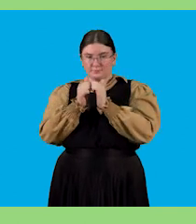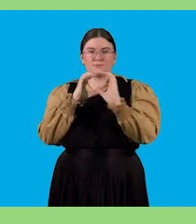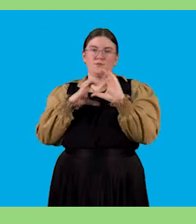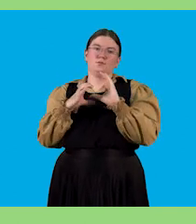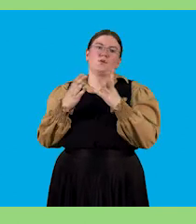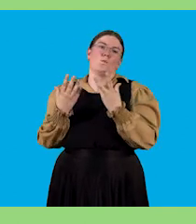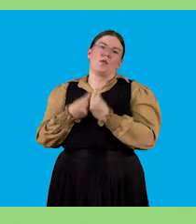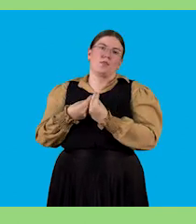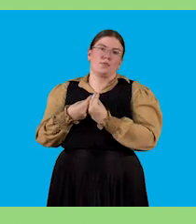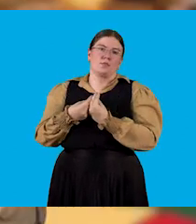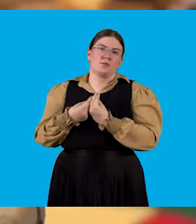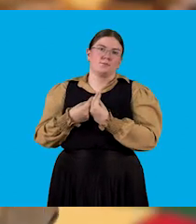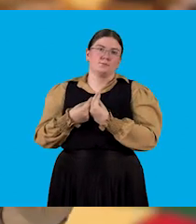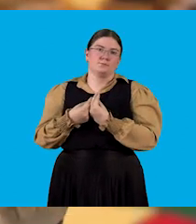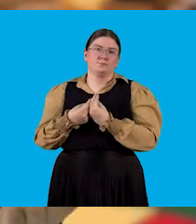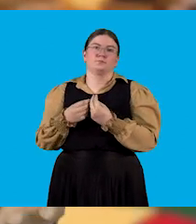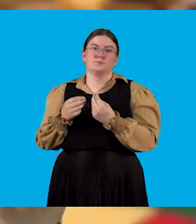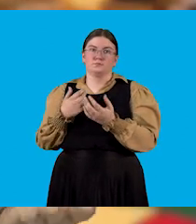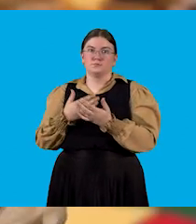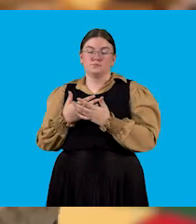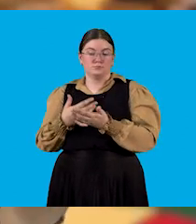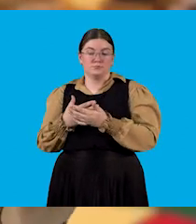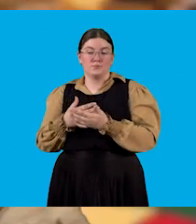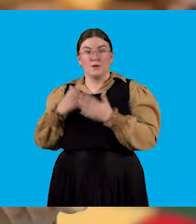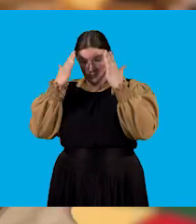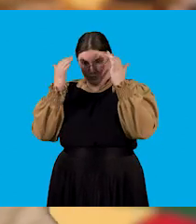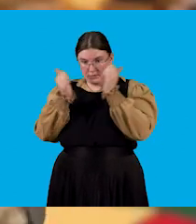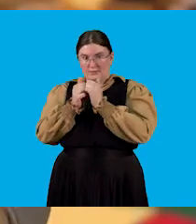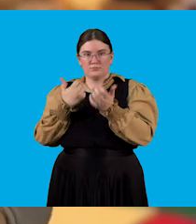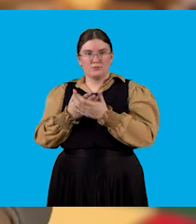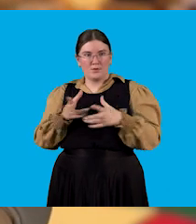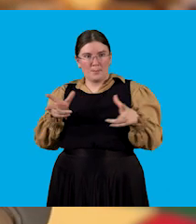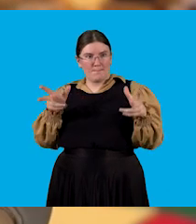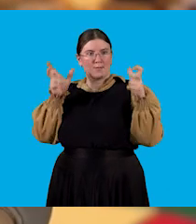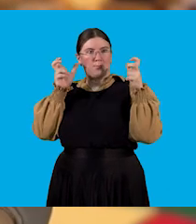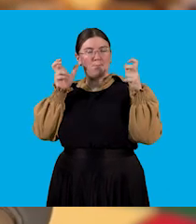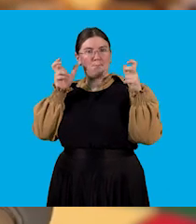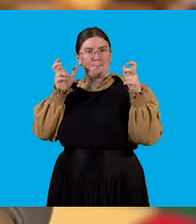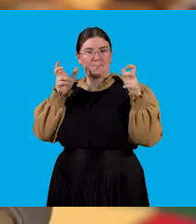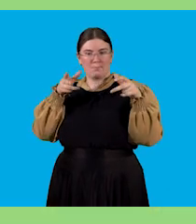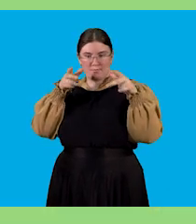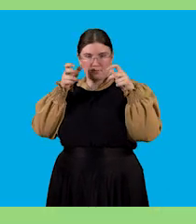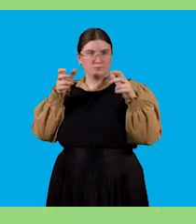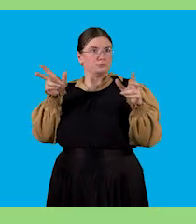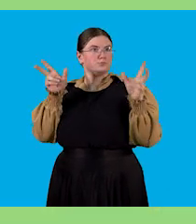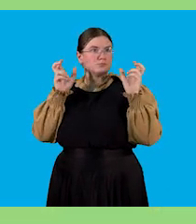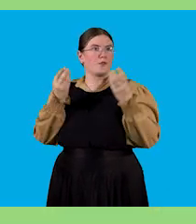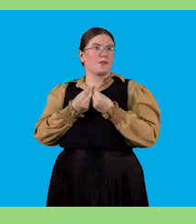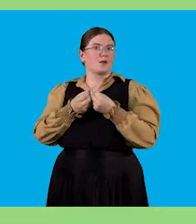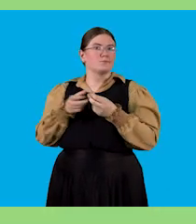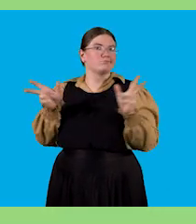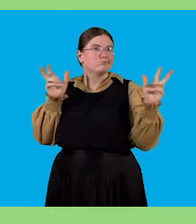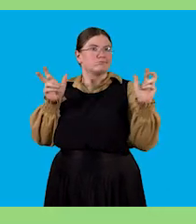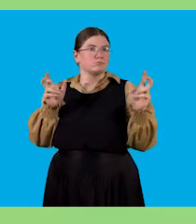basically sends messages that are saying, I am hearing something right now. The next process